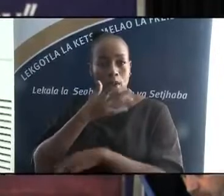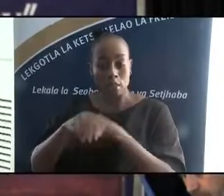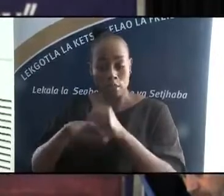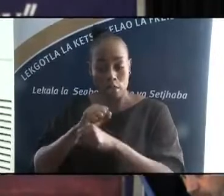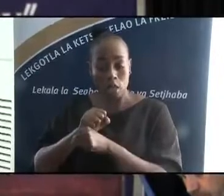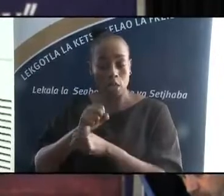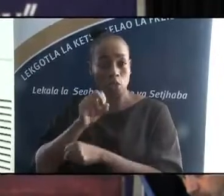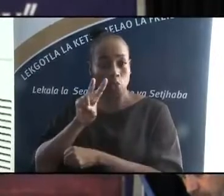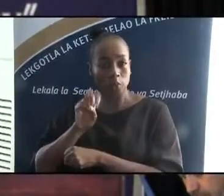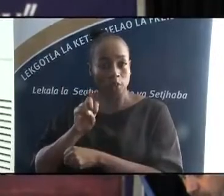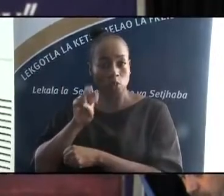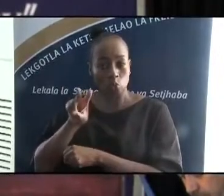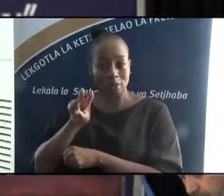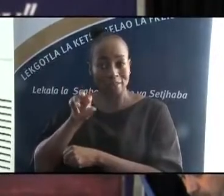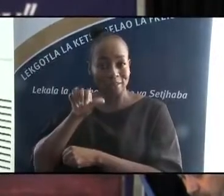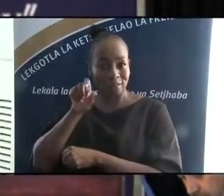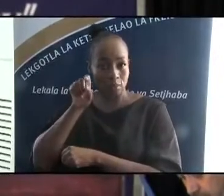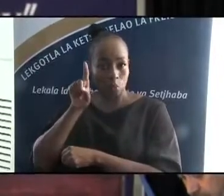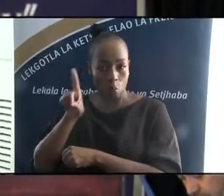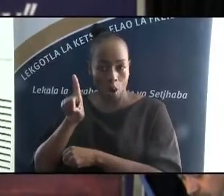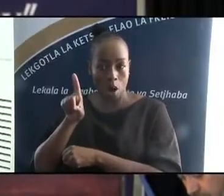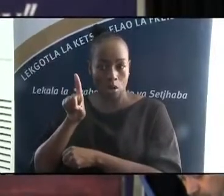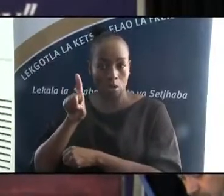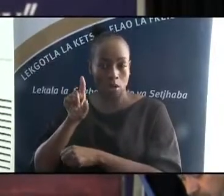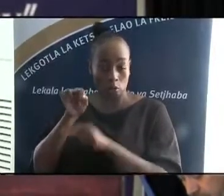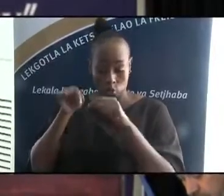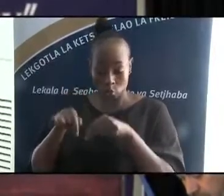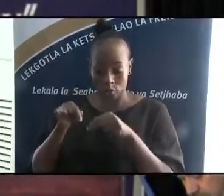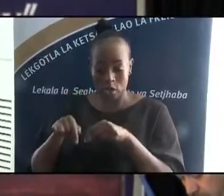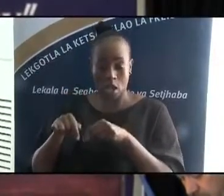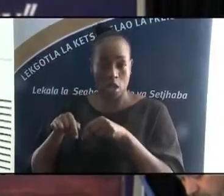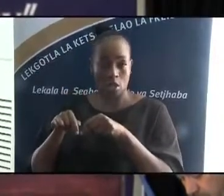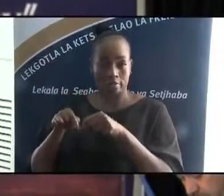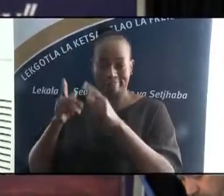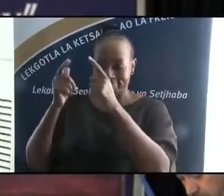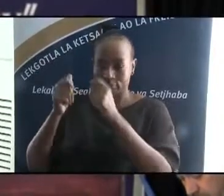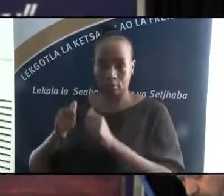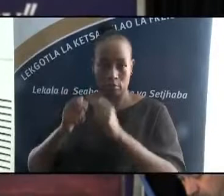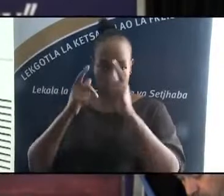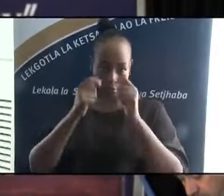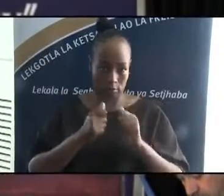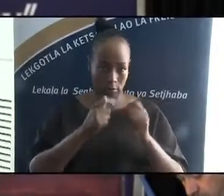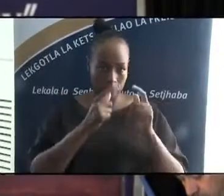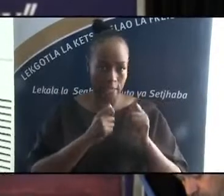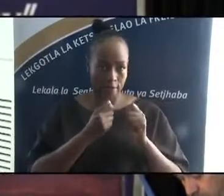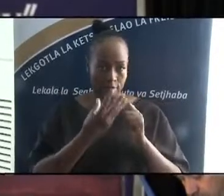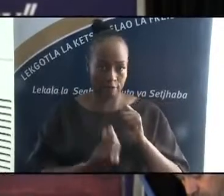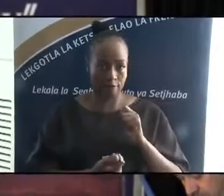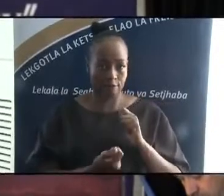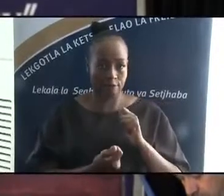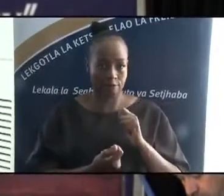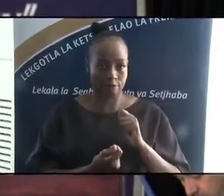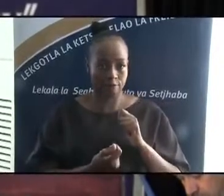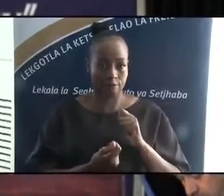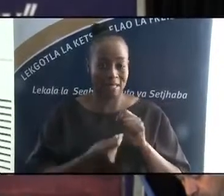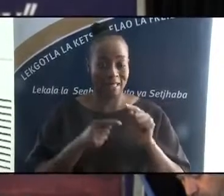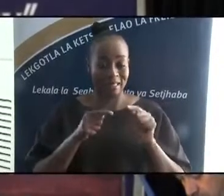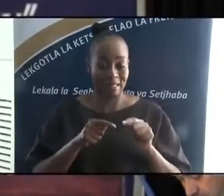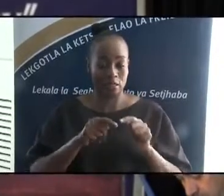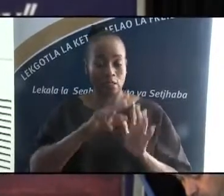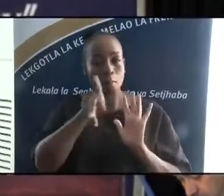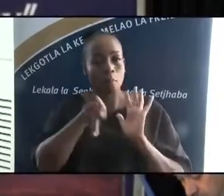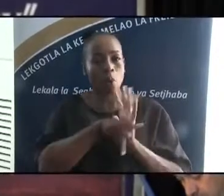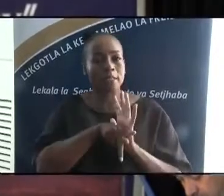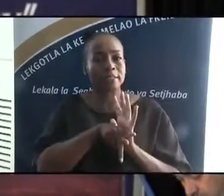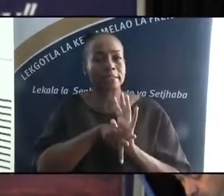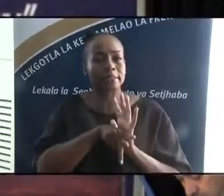prompting the South African Reserve Bank to raise interest rates by 25 basis points. This contractionary policy